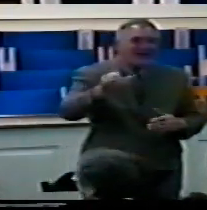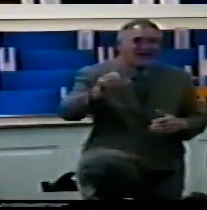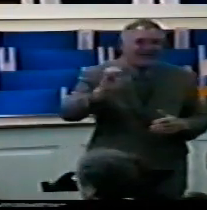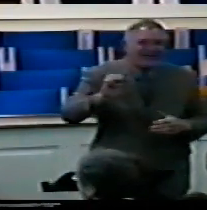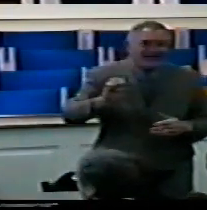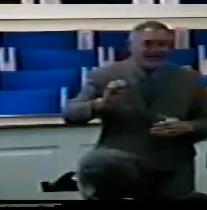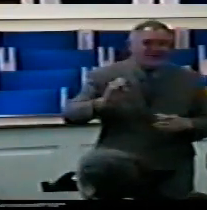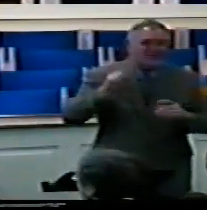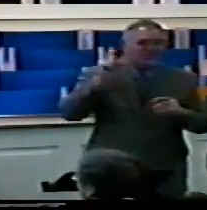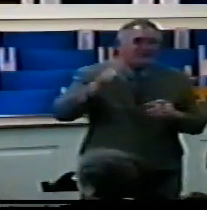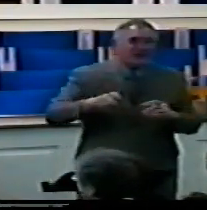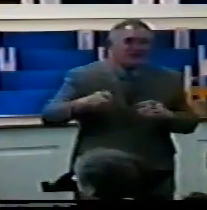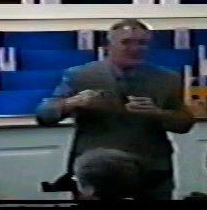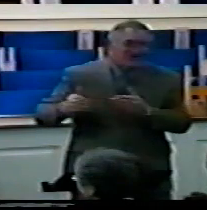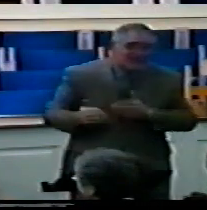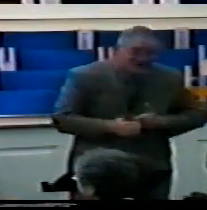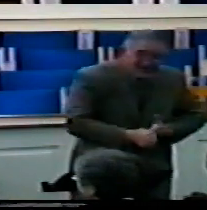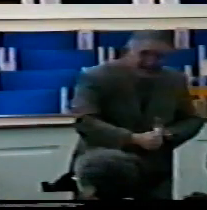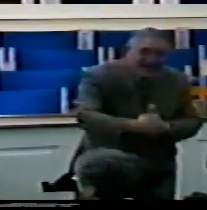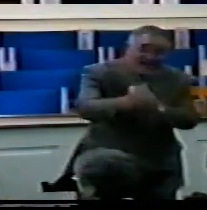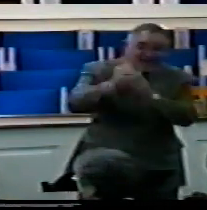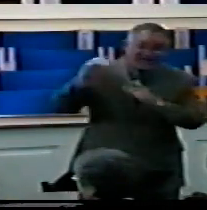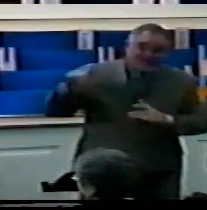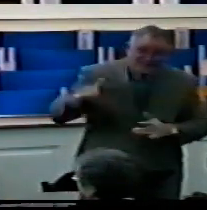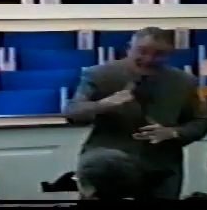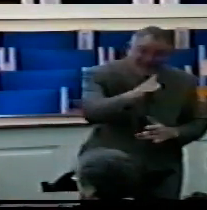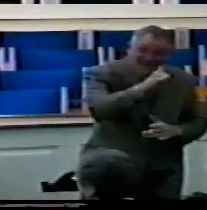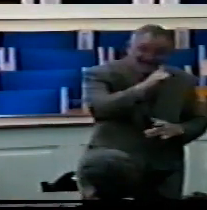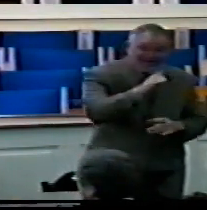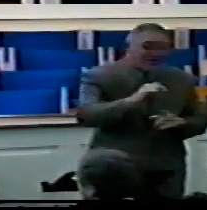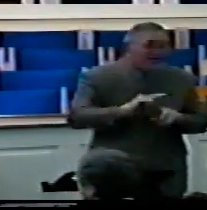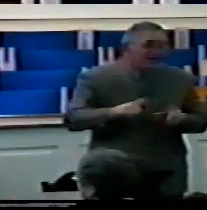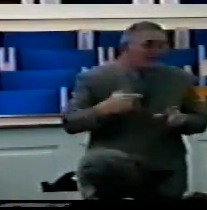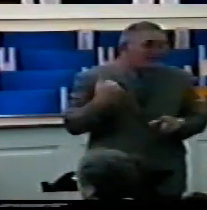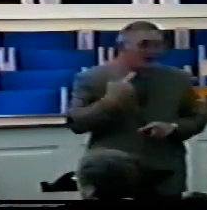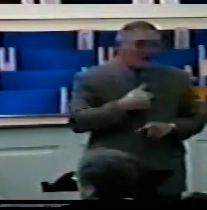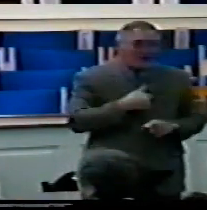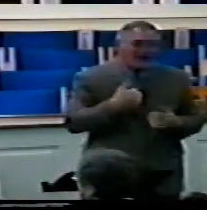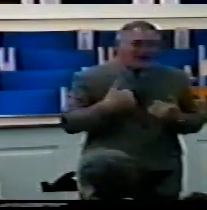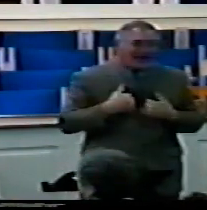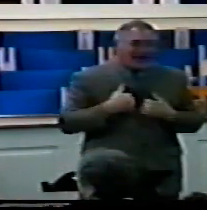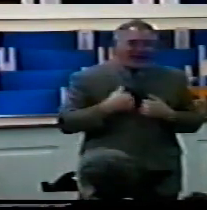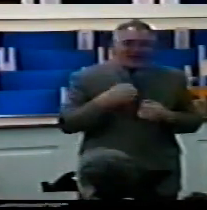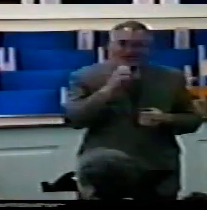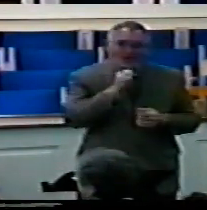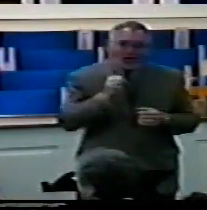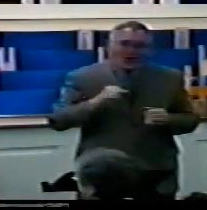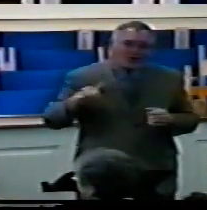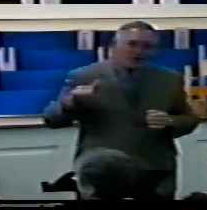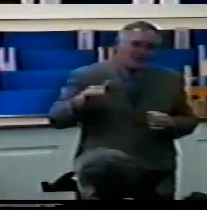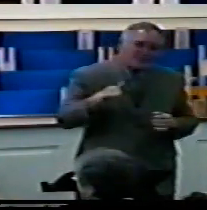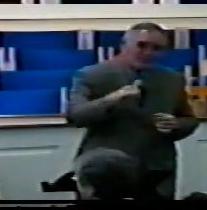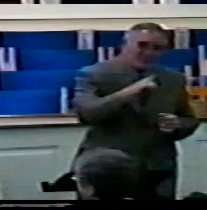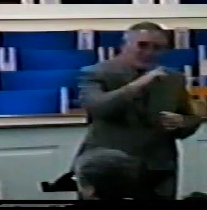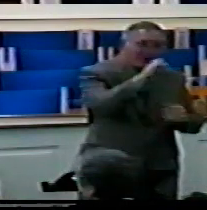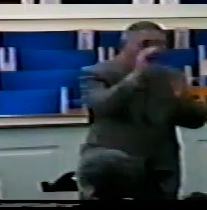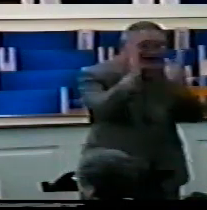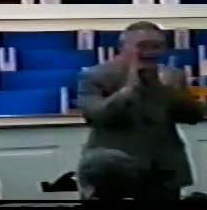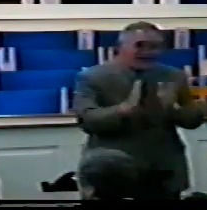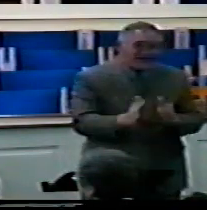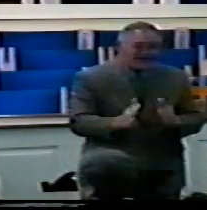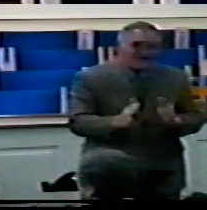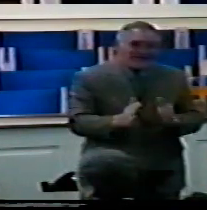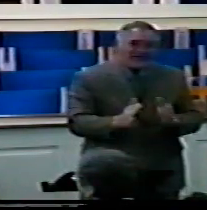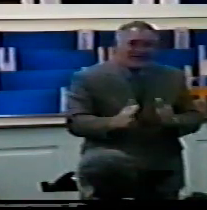that's supposed to guide the airplane. But bless God, we had an old-time Vietnam veteran pilot, amen? He knew how to fly that thing